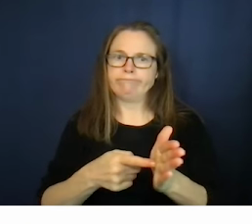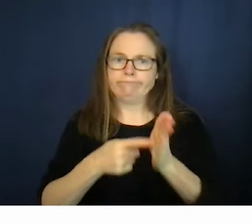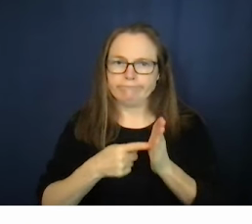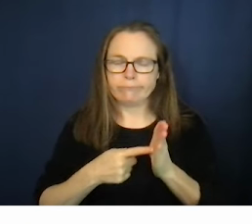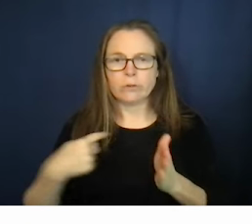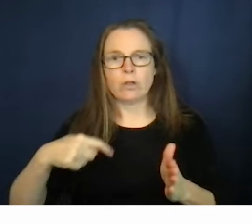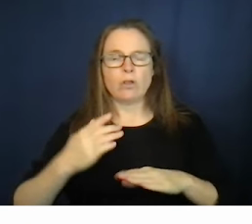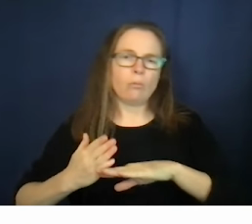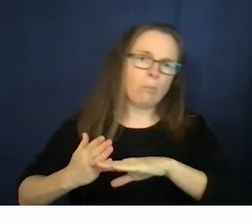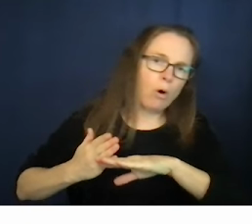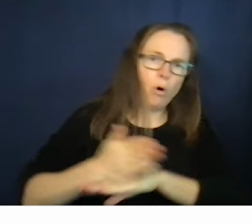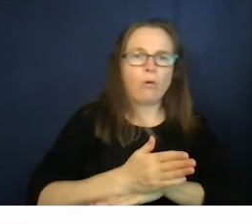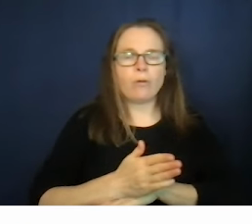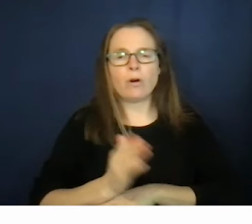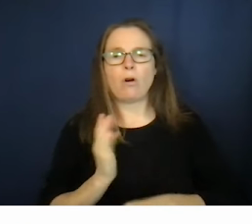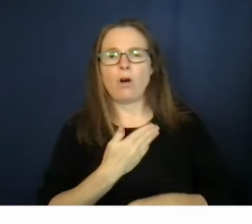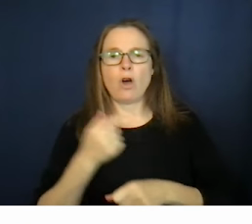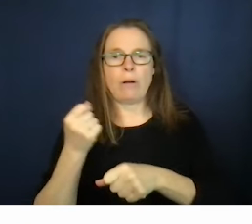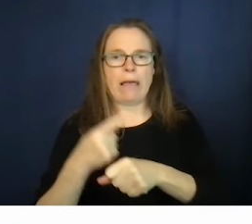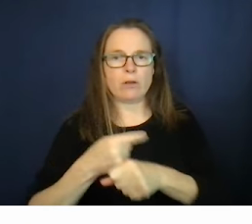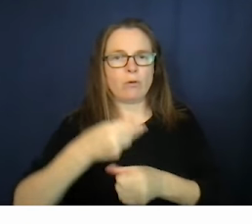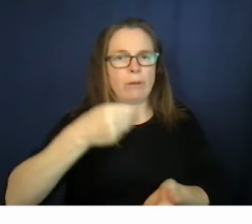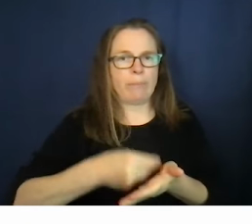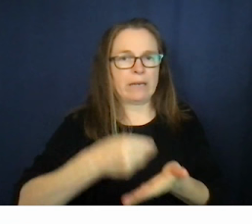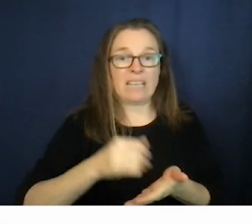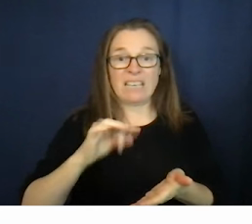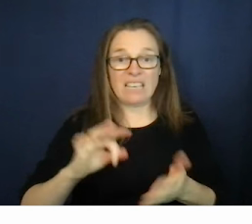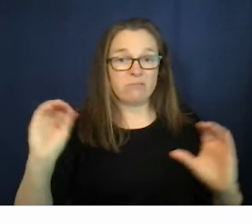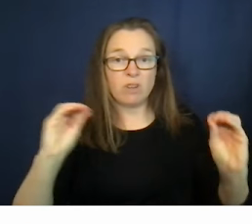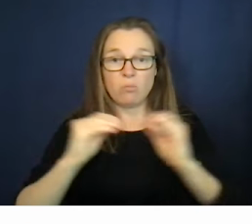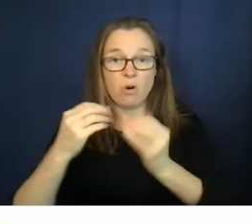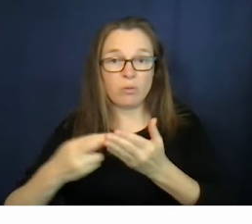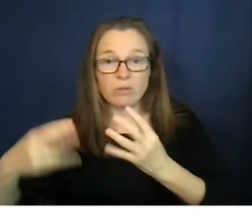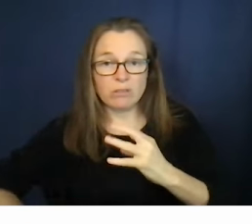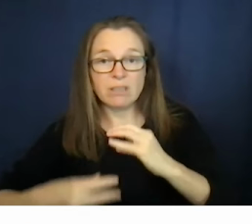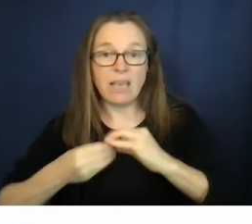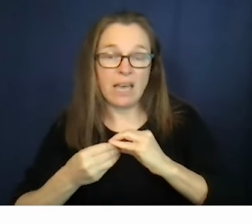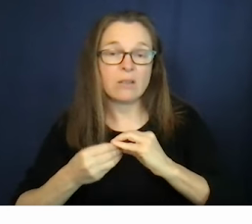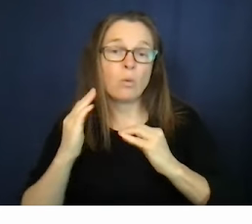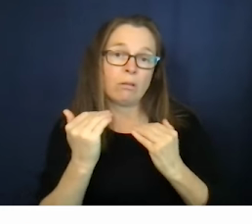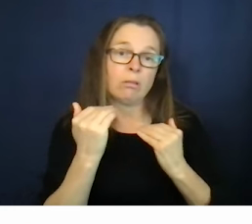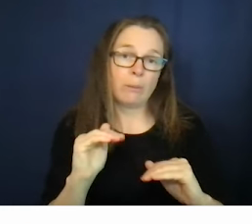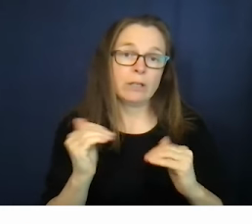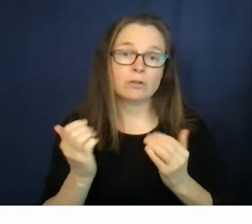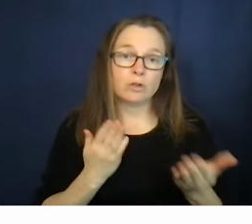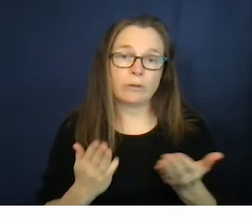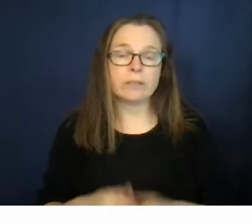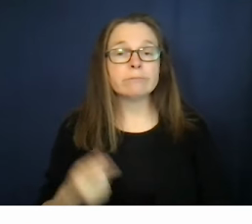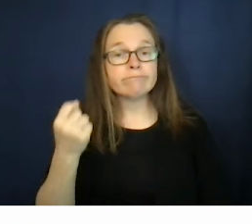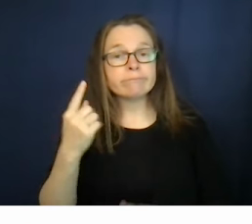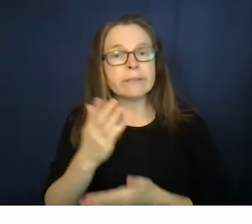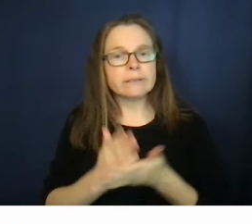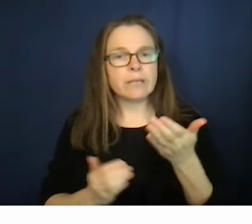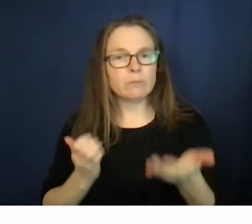annual funding if no additional financial resources are available. For some services, you will maintain